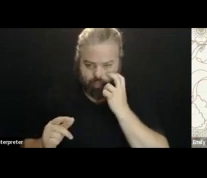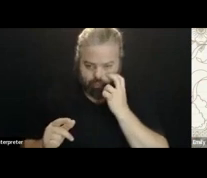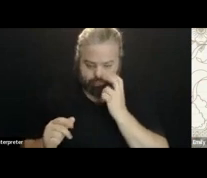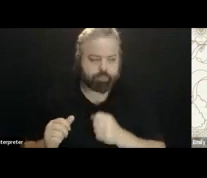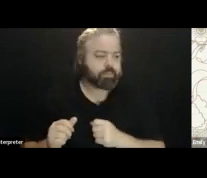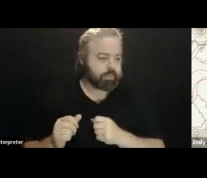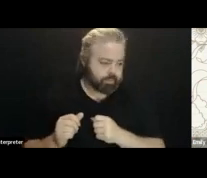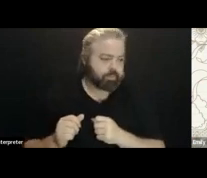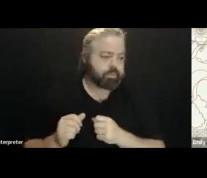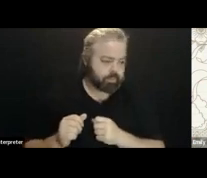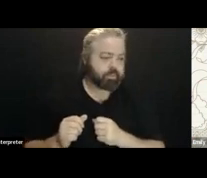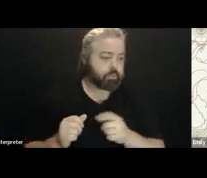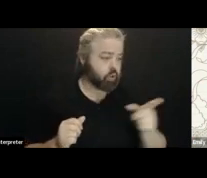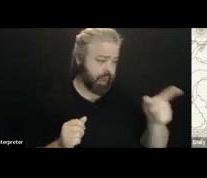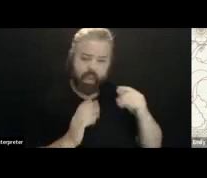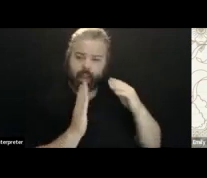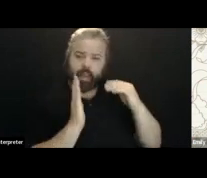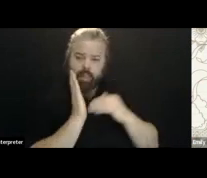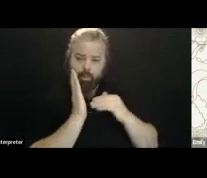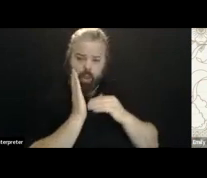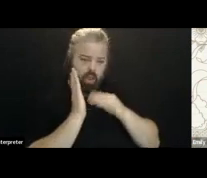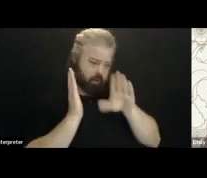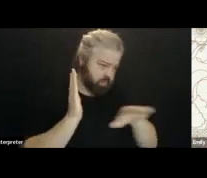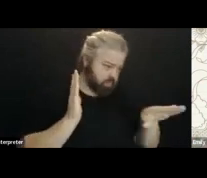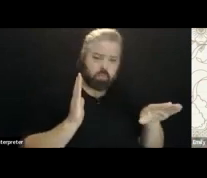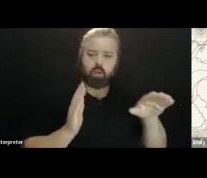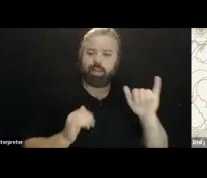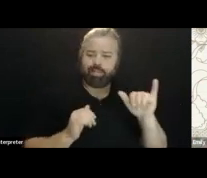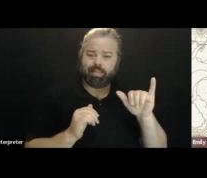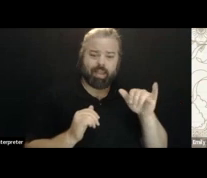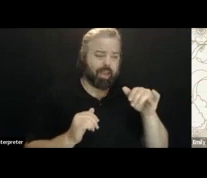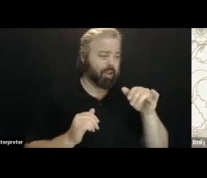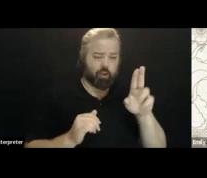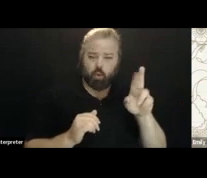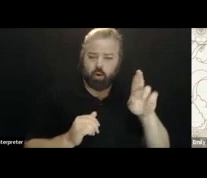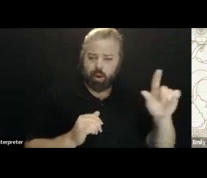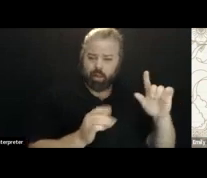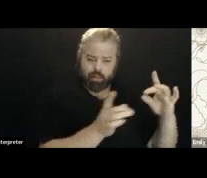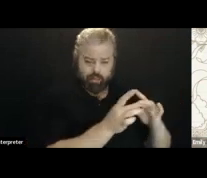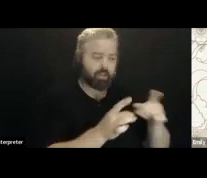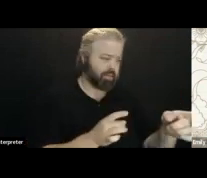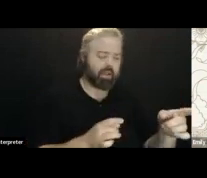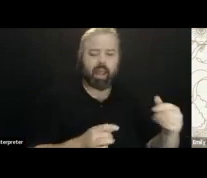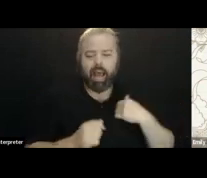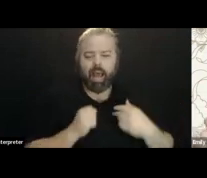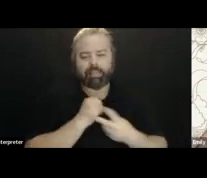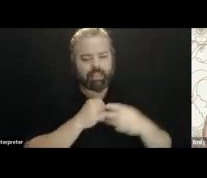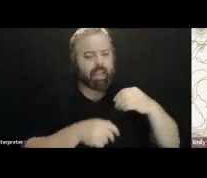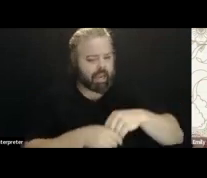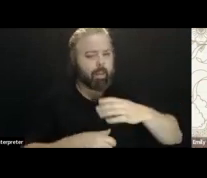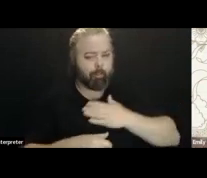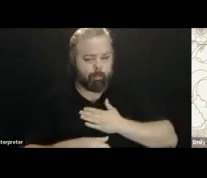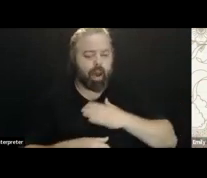And the URL at the bottom, I have it saved to my bookmarks. It's very, very handy. You